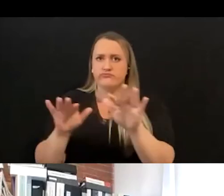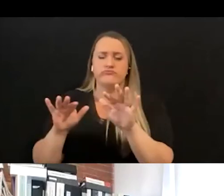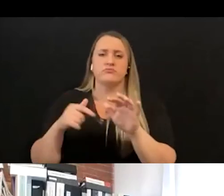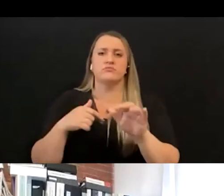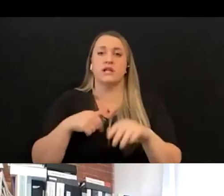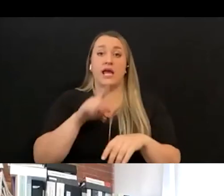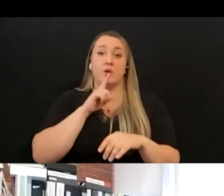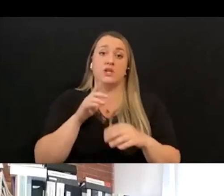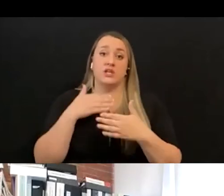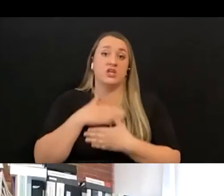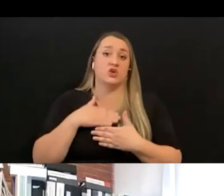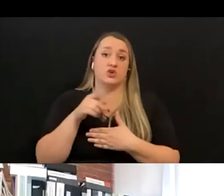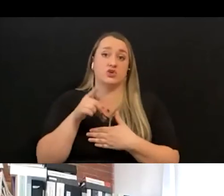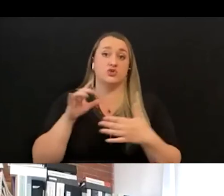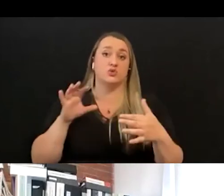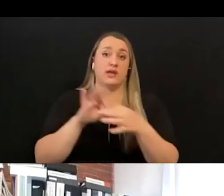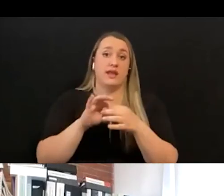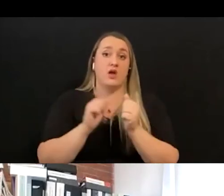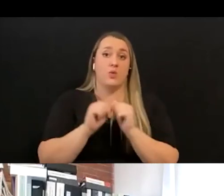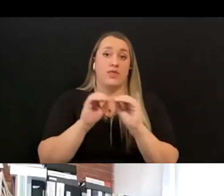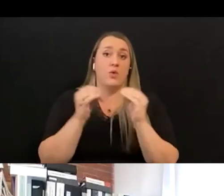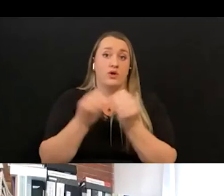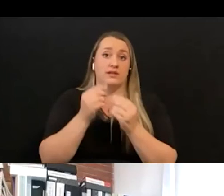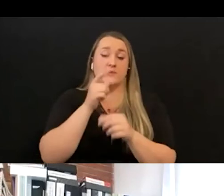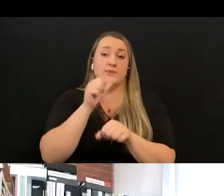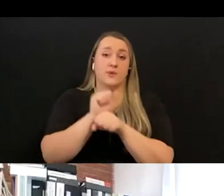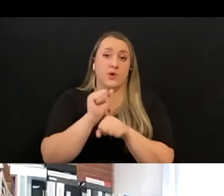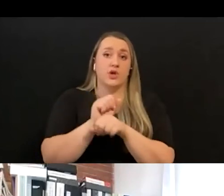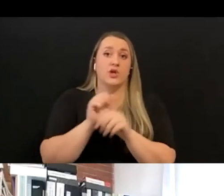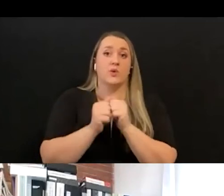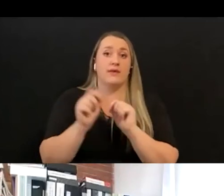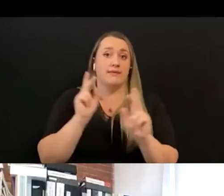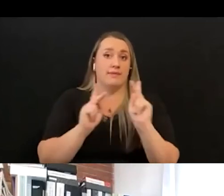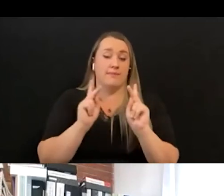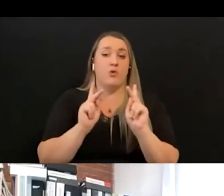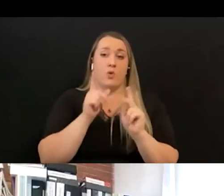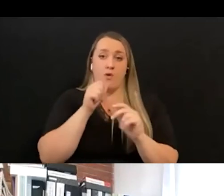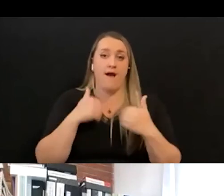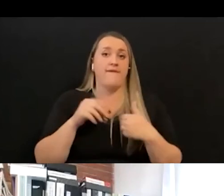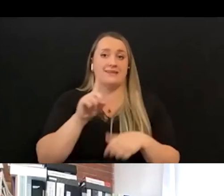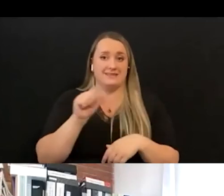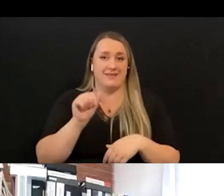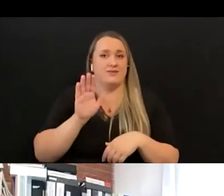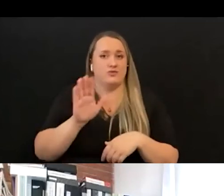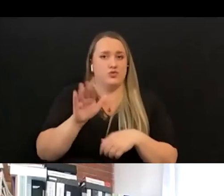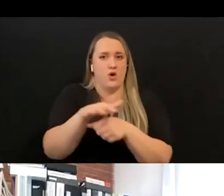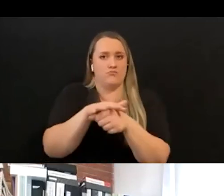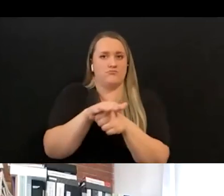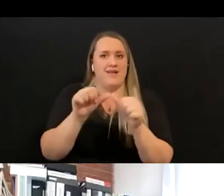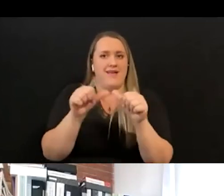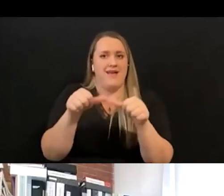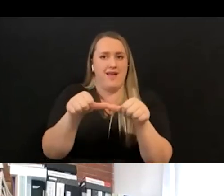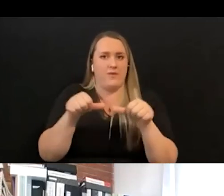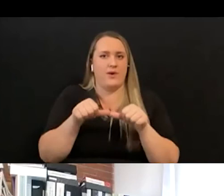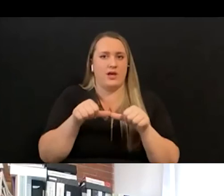you to connect with organizations who are working with people with disabilities in your area to kind of supplement and